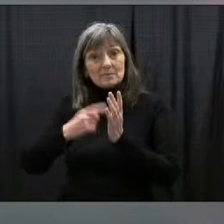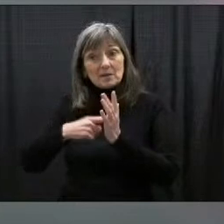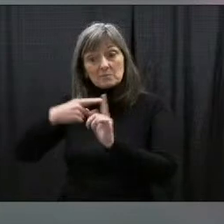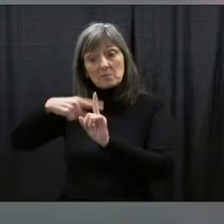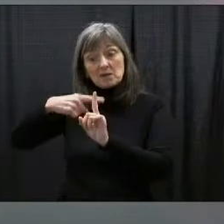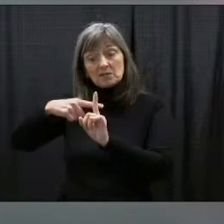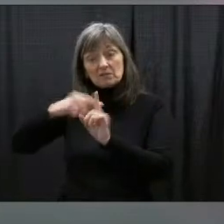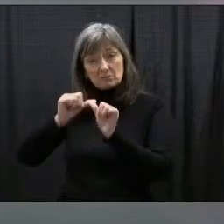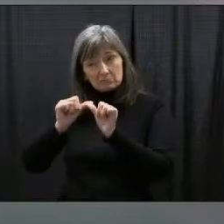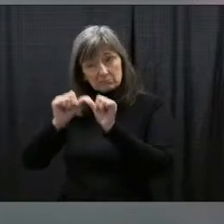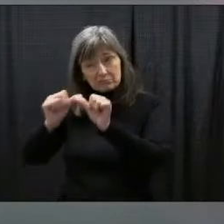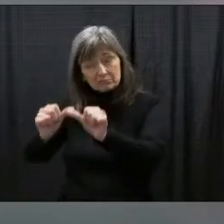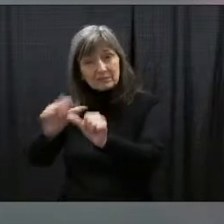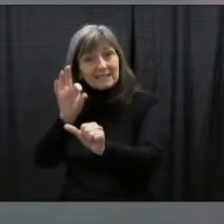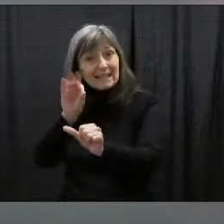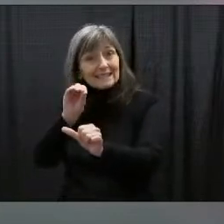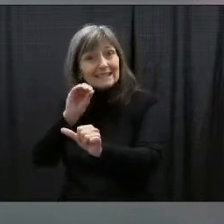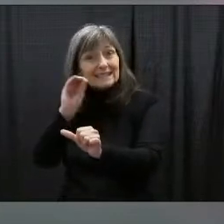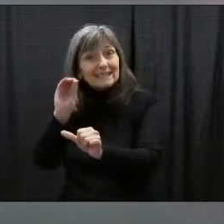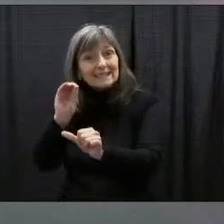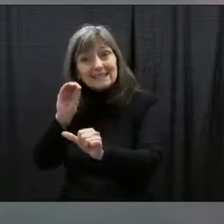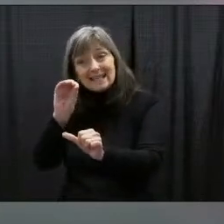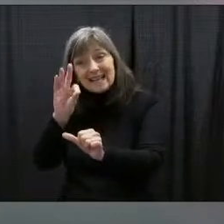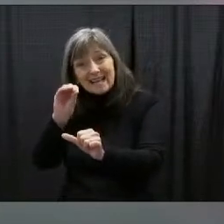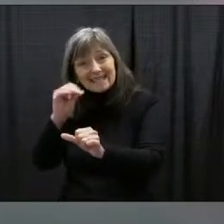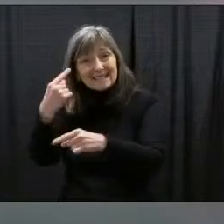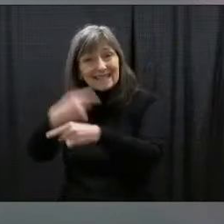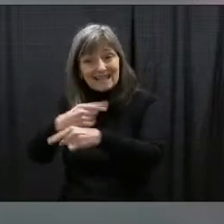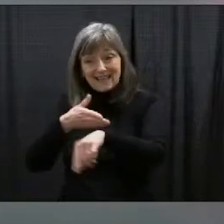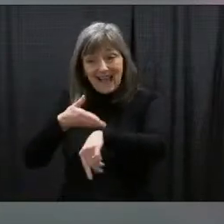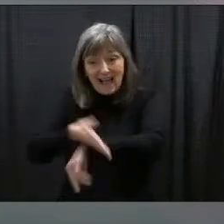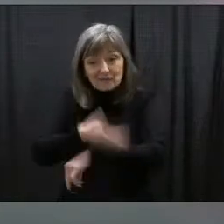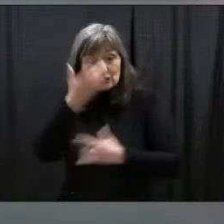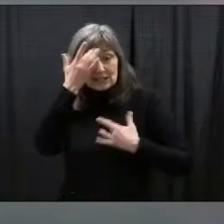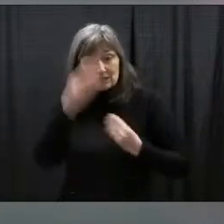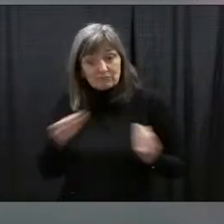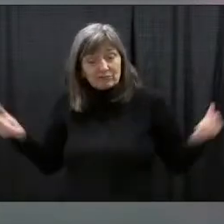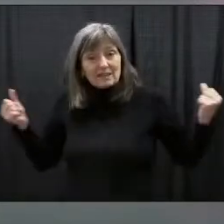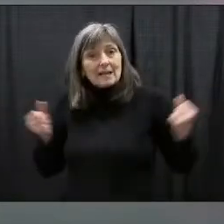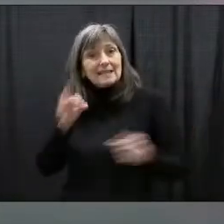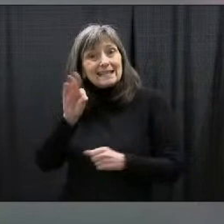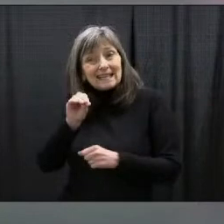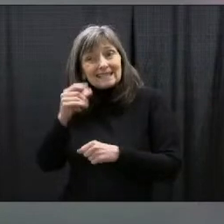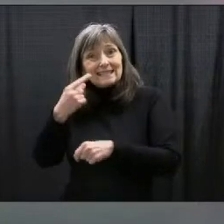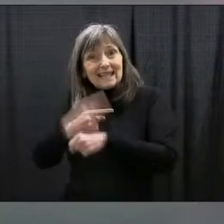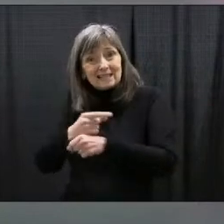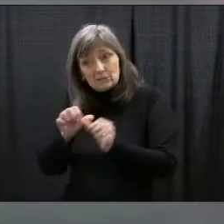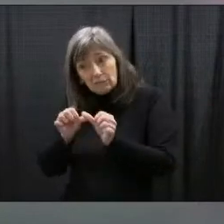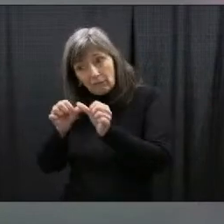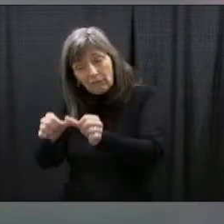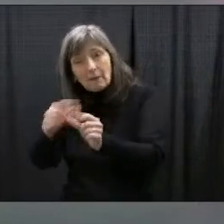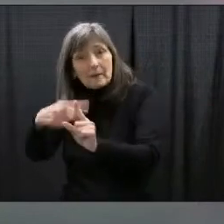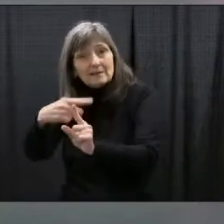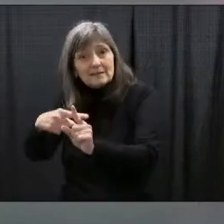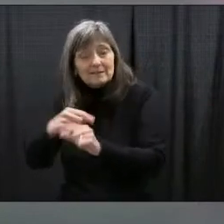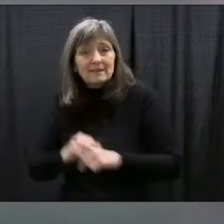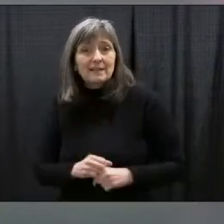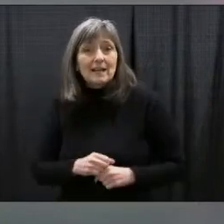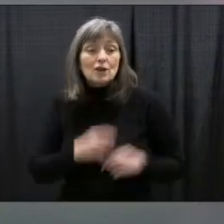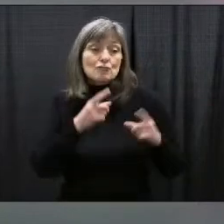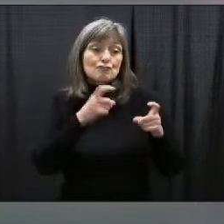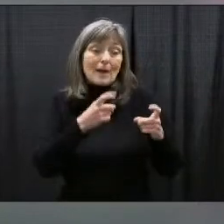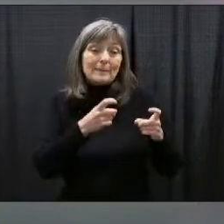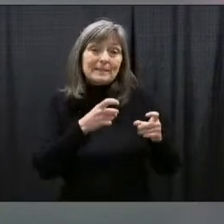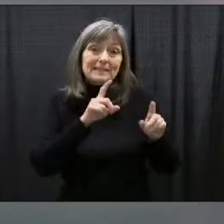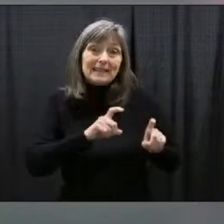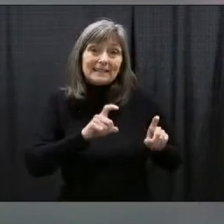days after the infection is been and gone, and a rapid antigen test for 2 weeks.